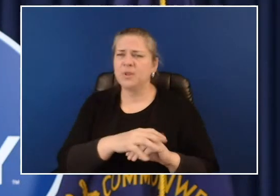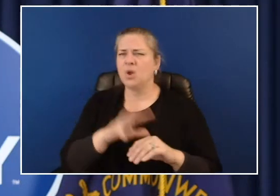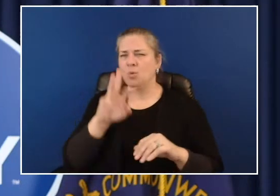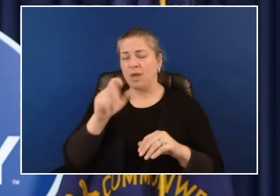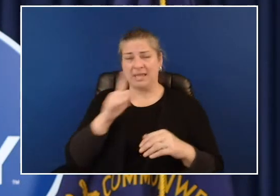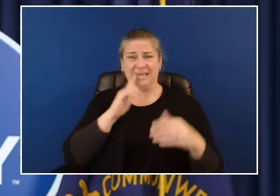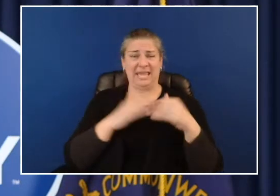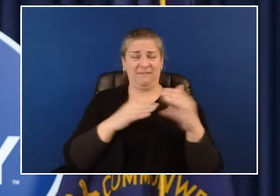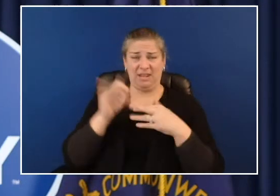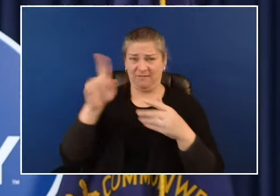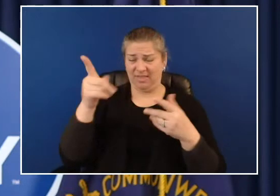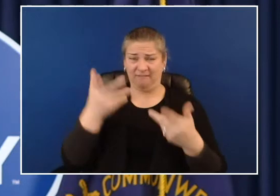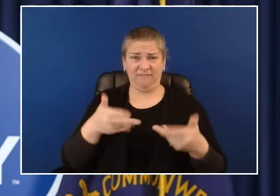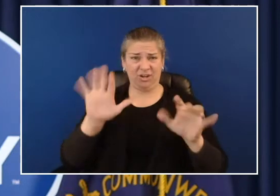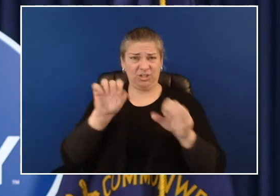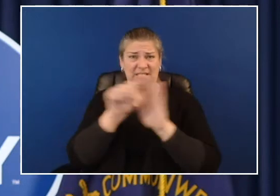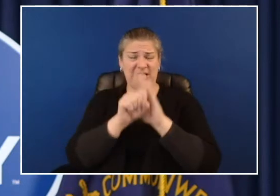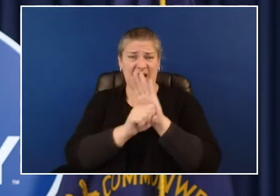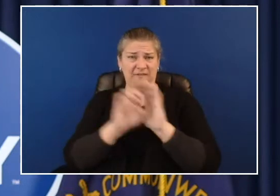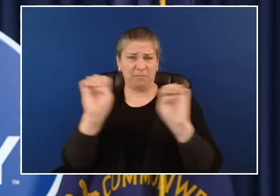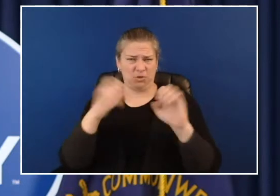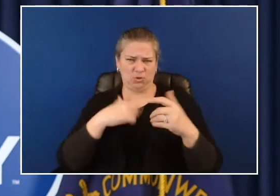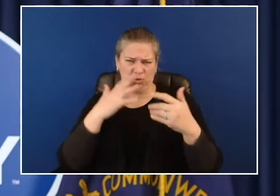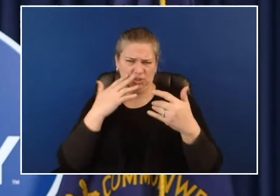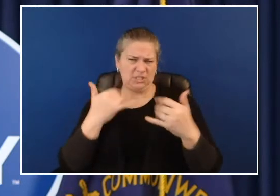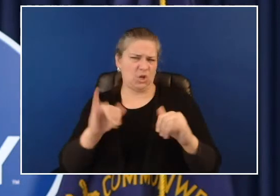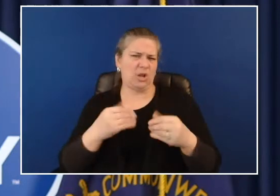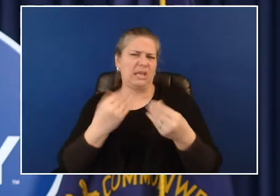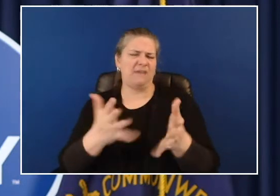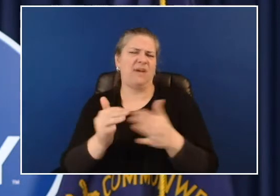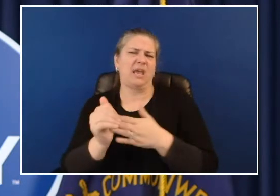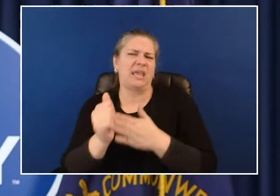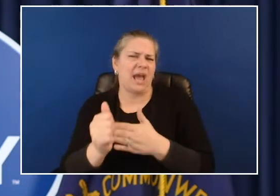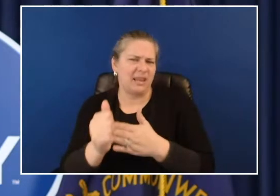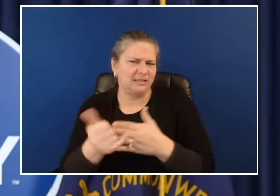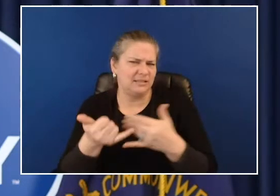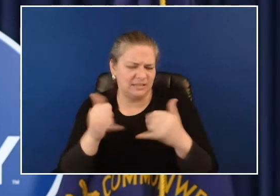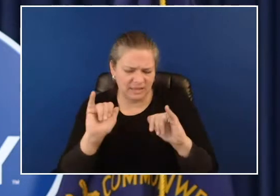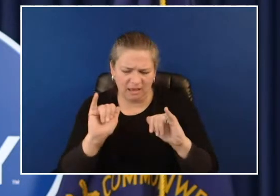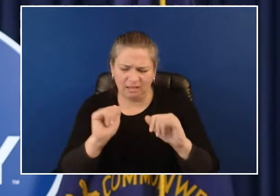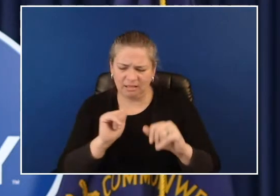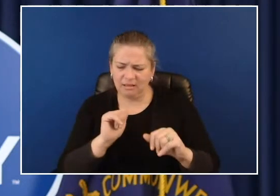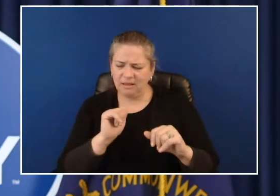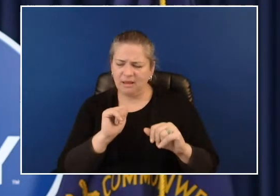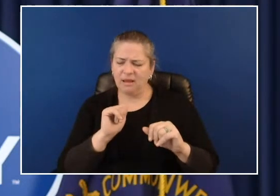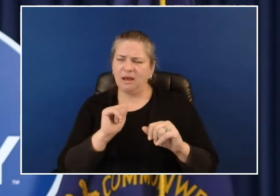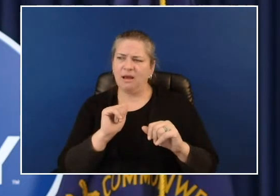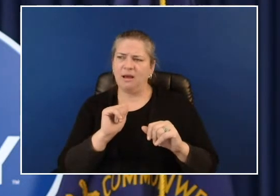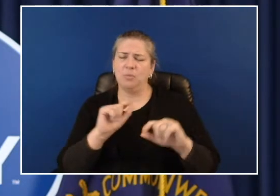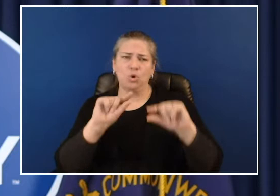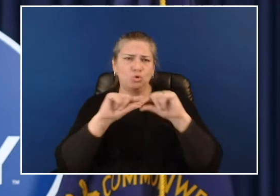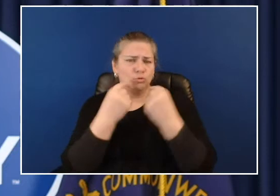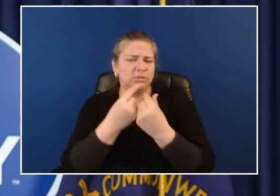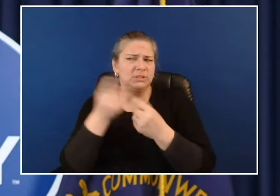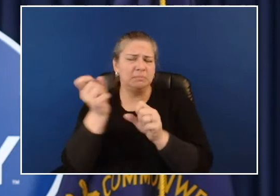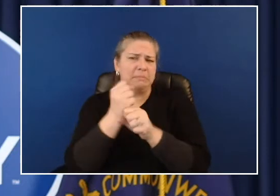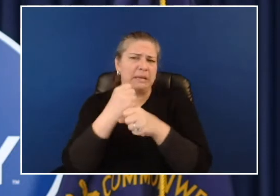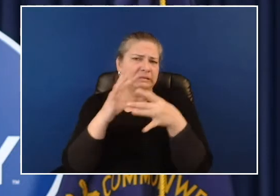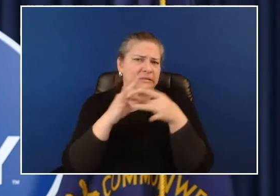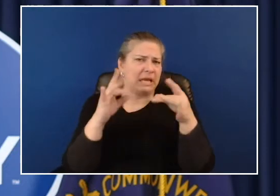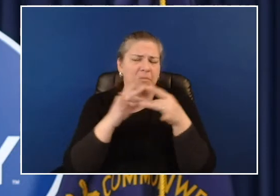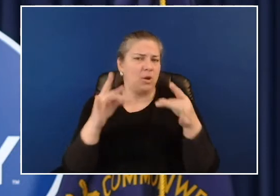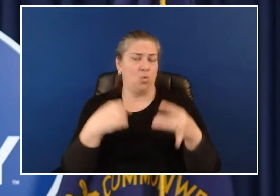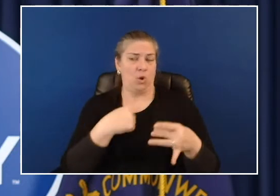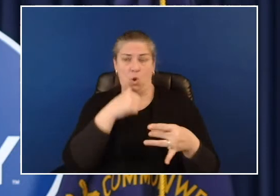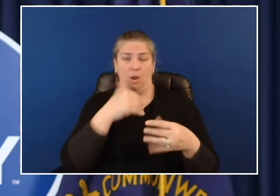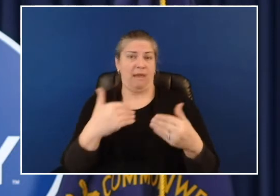of emergency, we're still going to provide guidance. And I guess it could be groups trying to make a statement, but we don't have